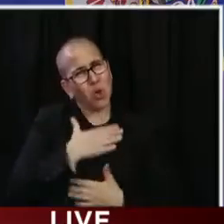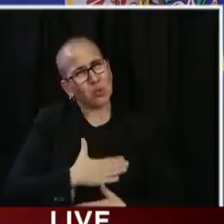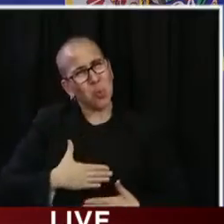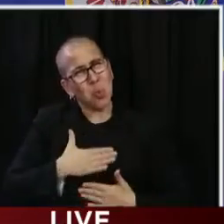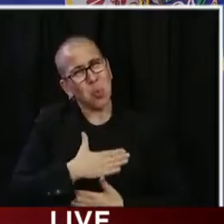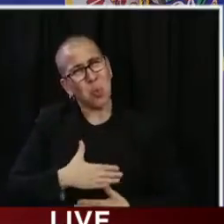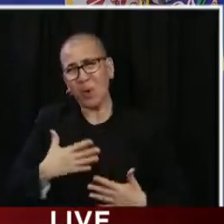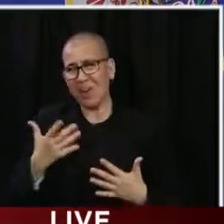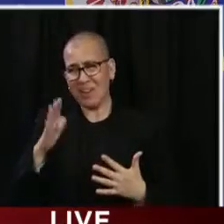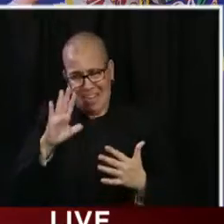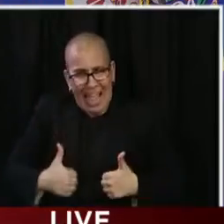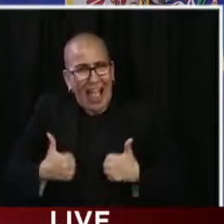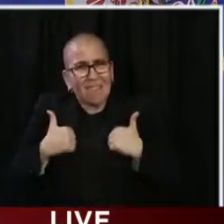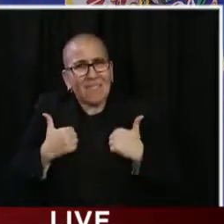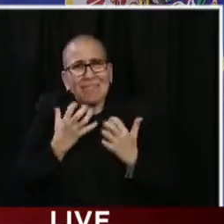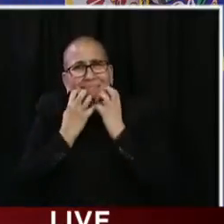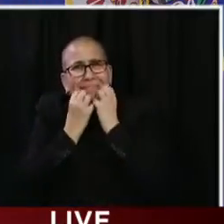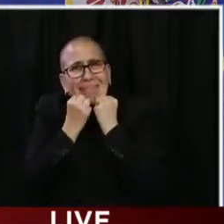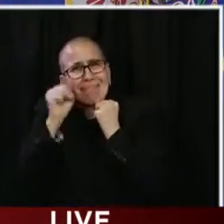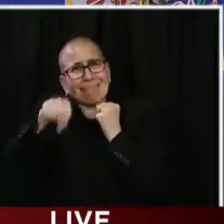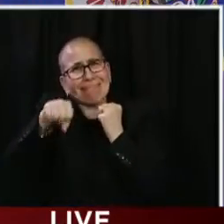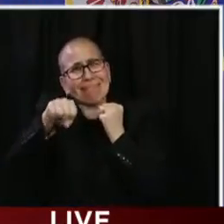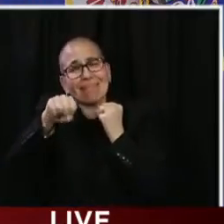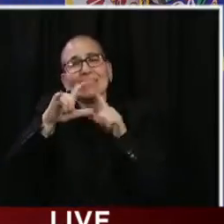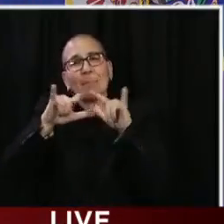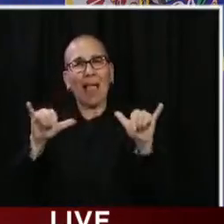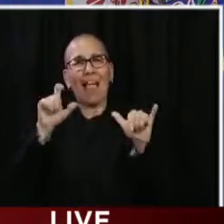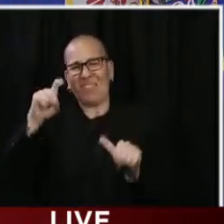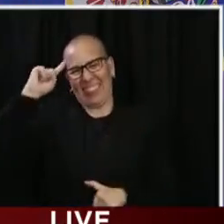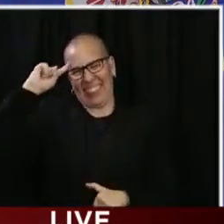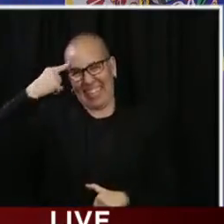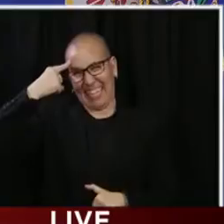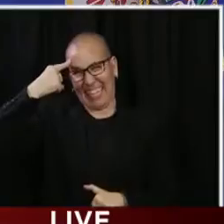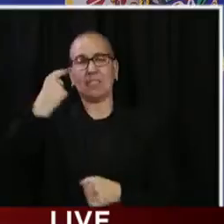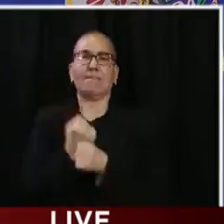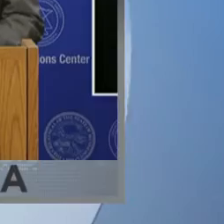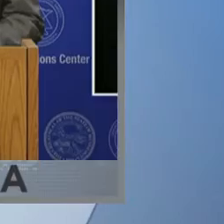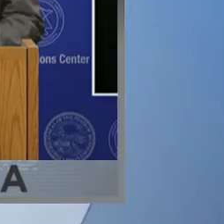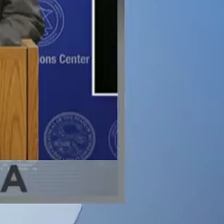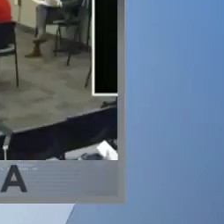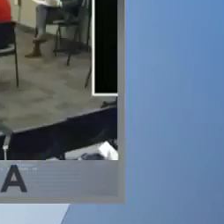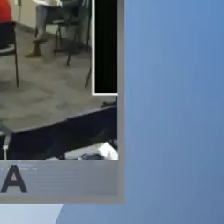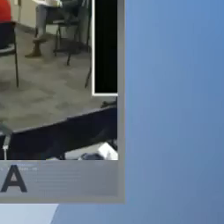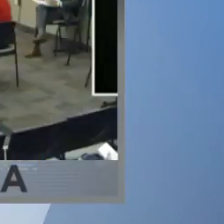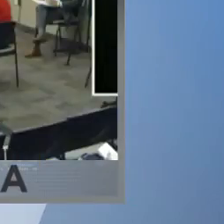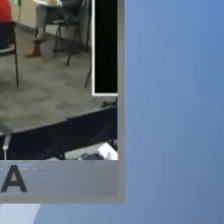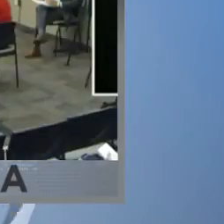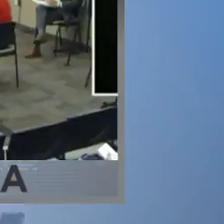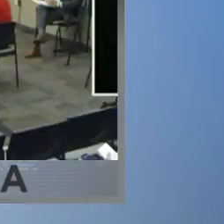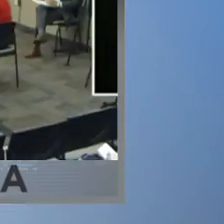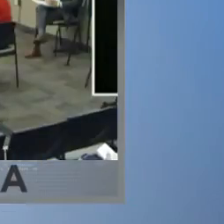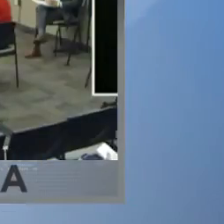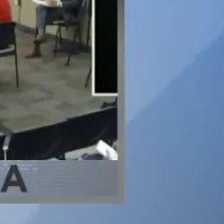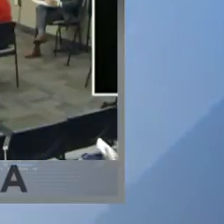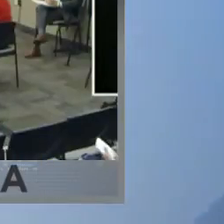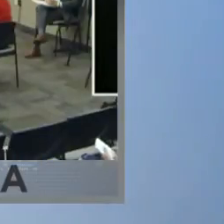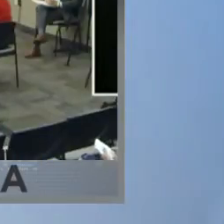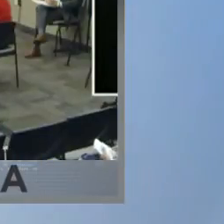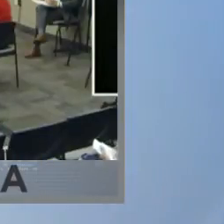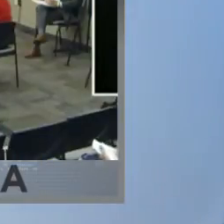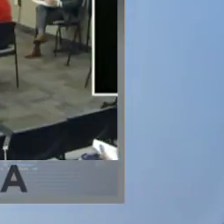that, we'll be glad to answer any questions. I'd like the commissioners to be ready on the details. Dave, you want to start? Yeah, I didn't hear anything about. And we are going to move away from this